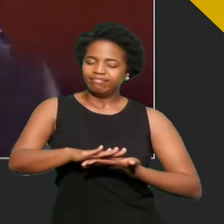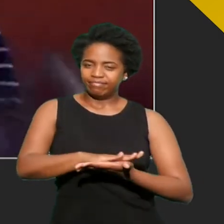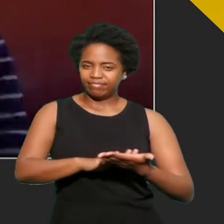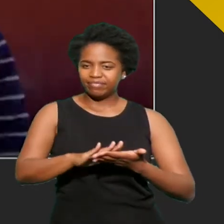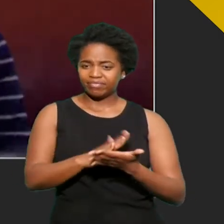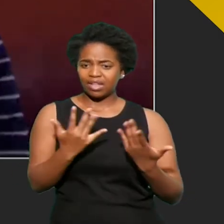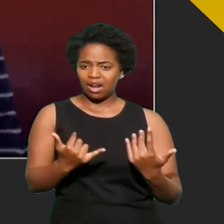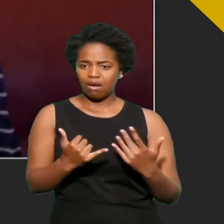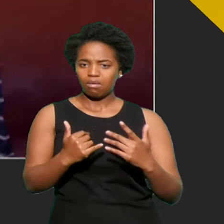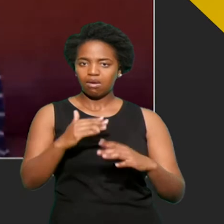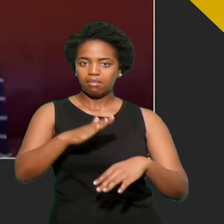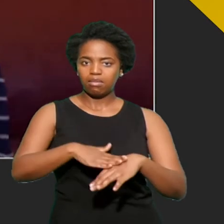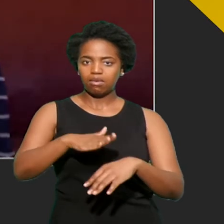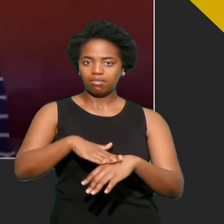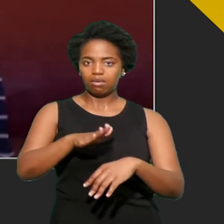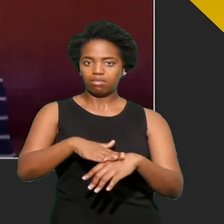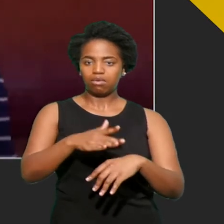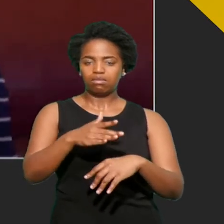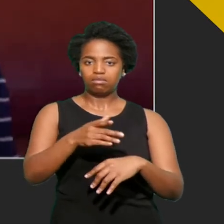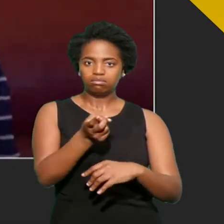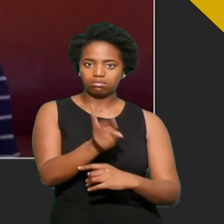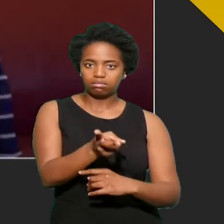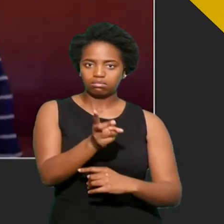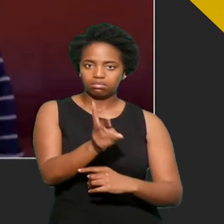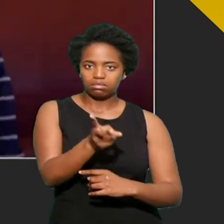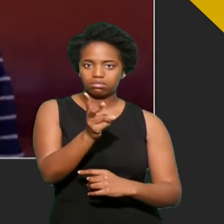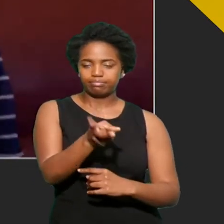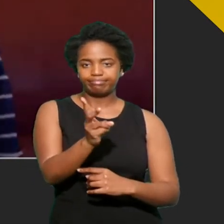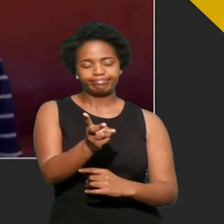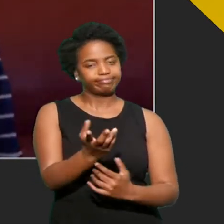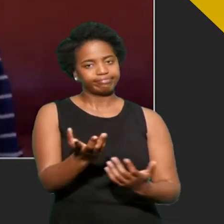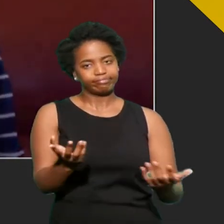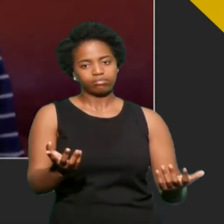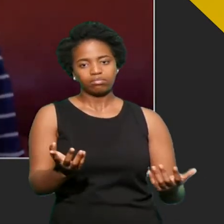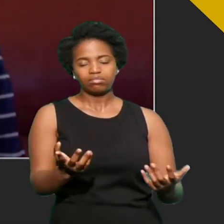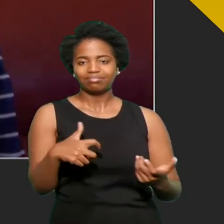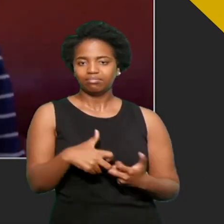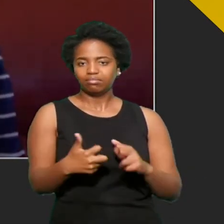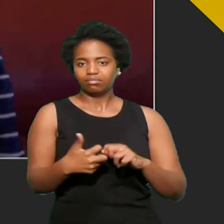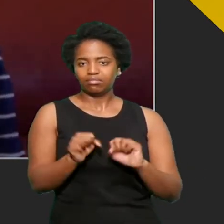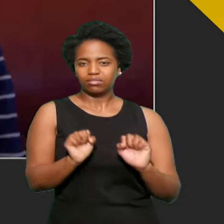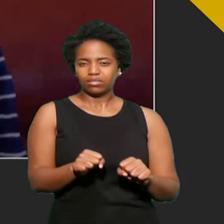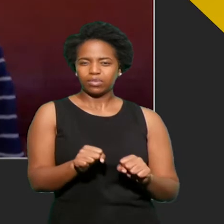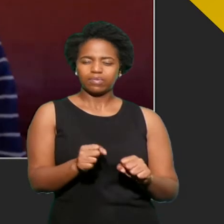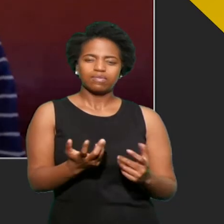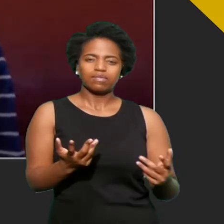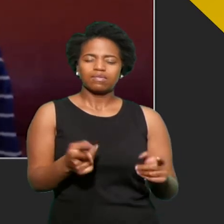thing builds up all the time, and this promise is coming, you know, you almost find there's